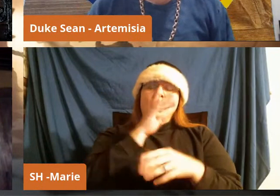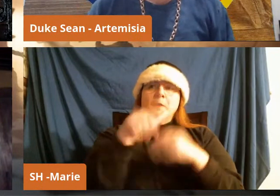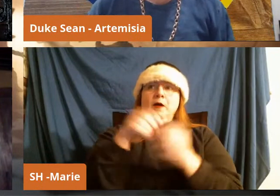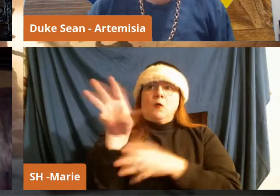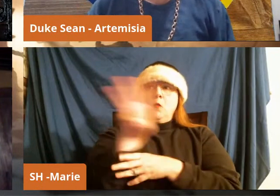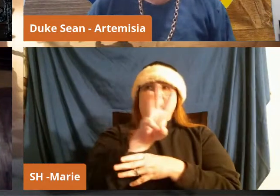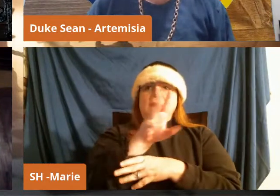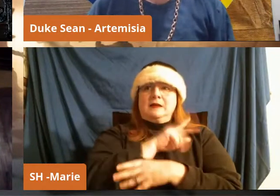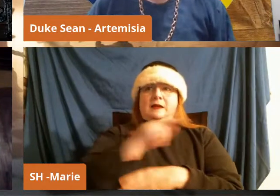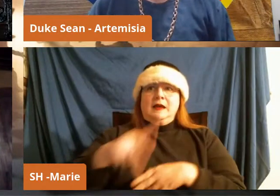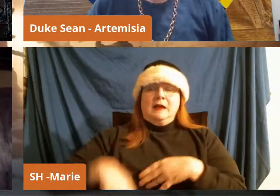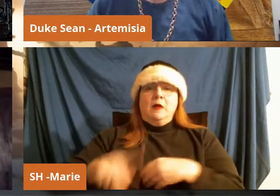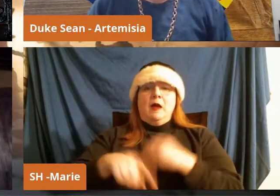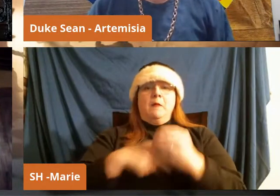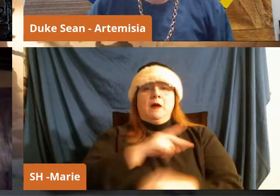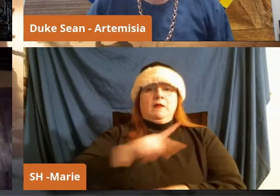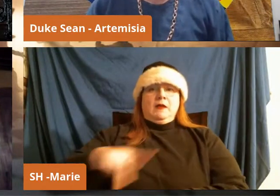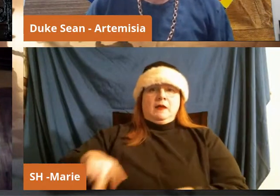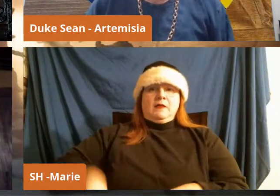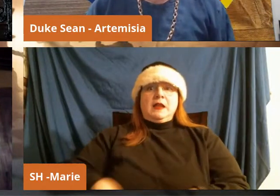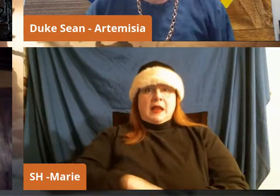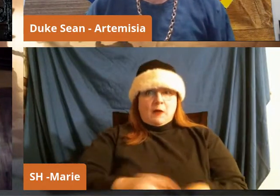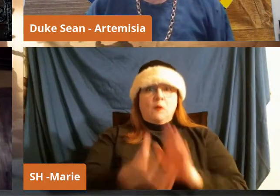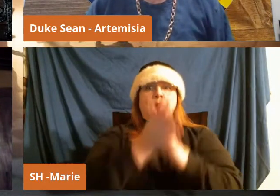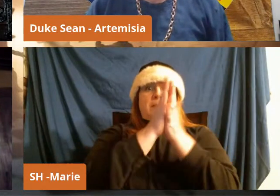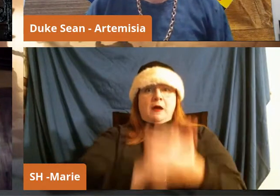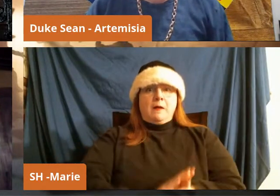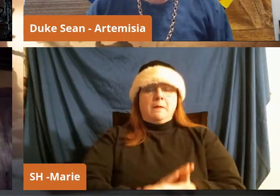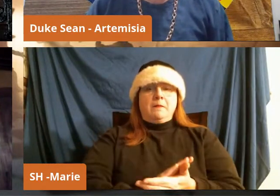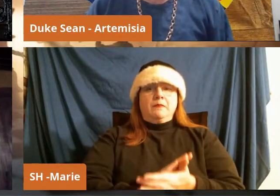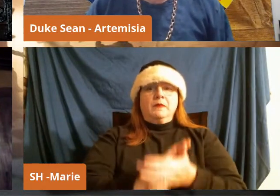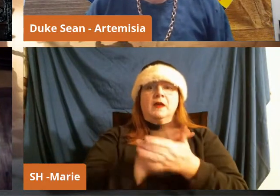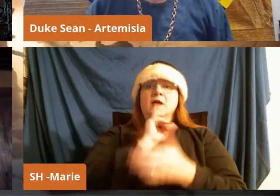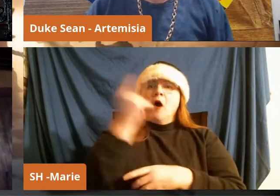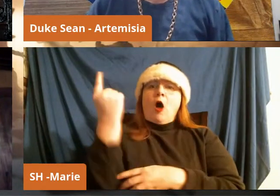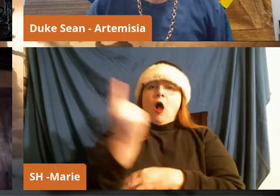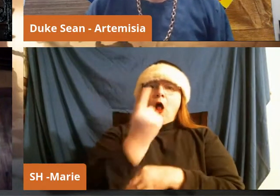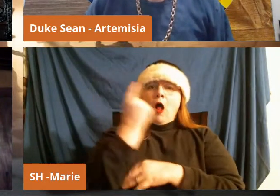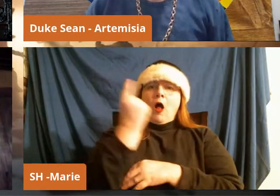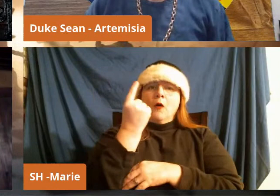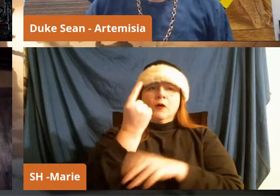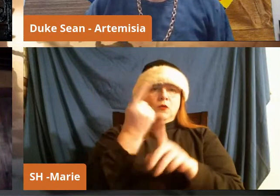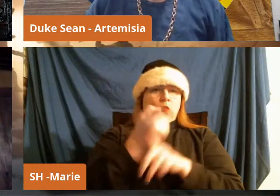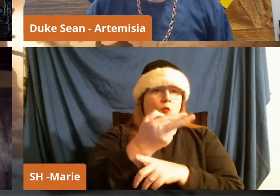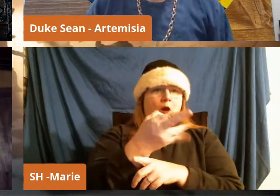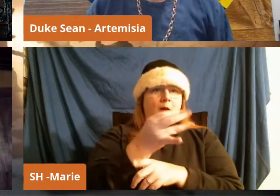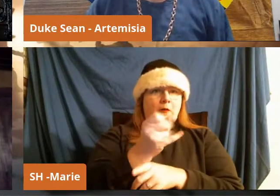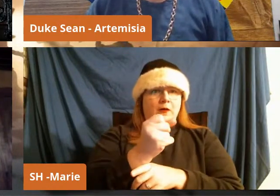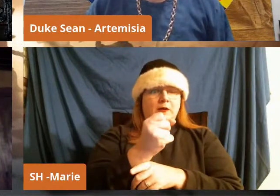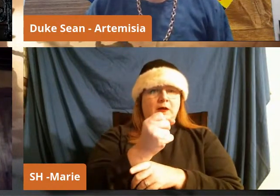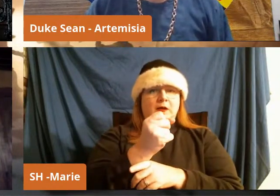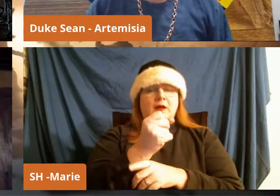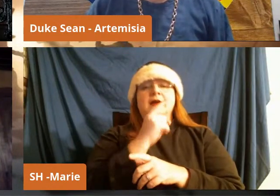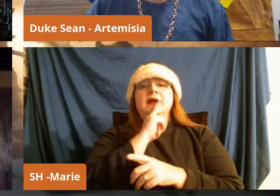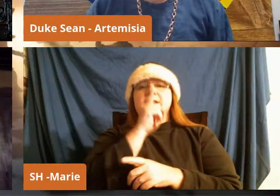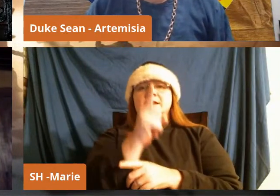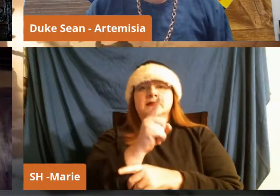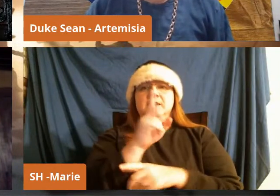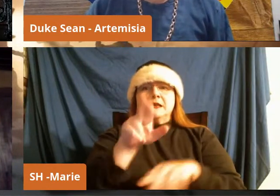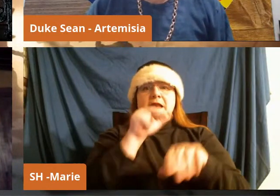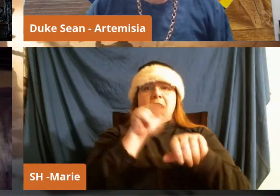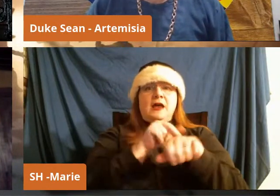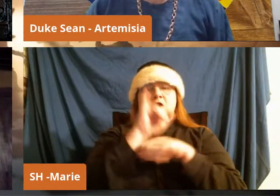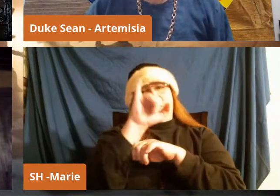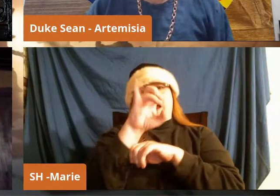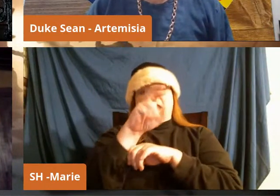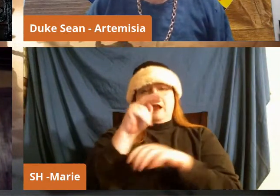West Kingdom about the knight that they want to be, it's always Robert. He is a national icon in the